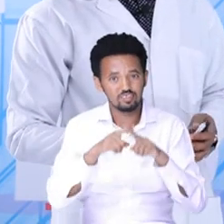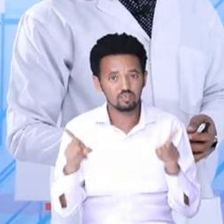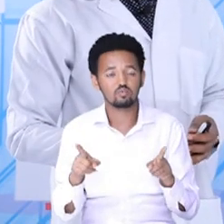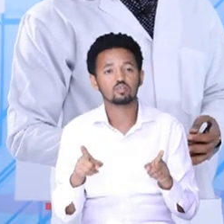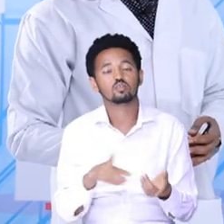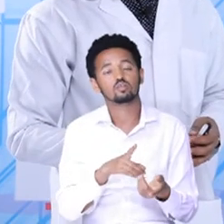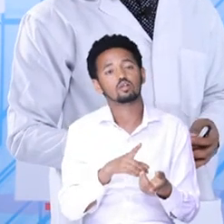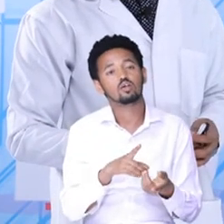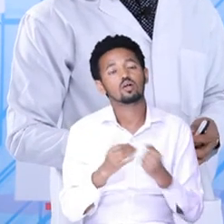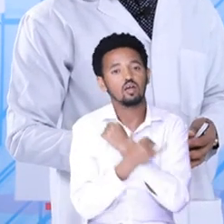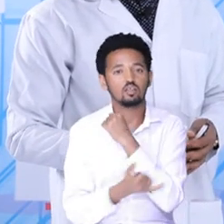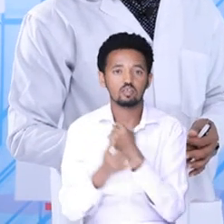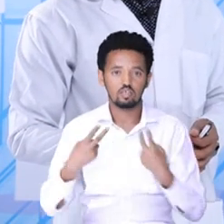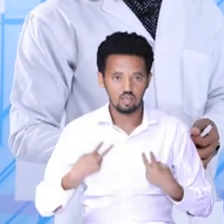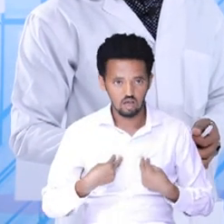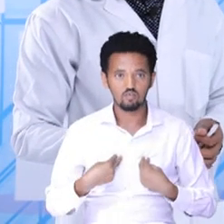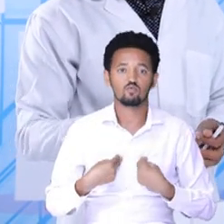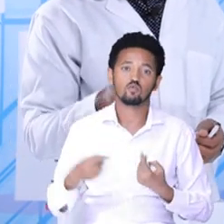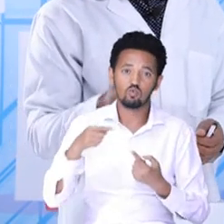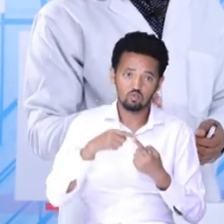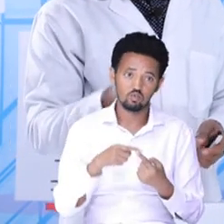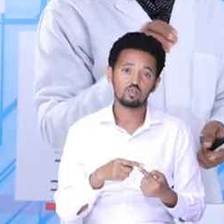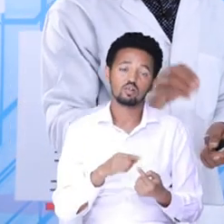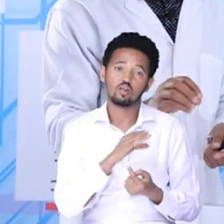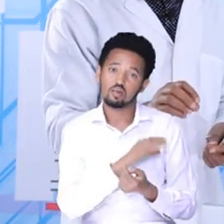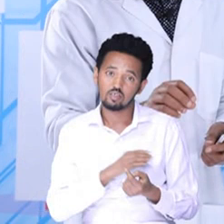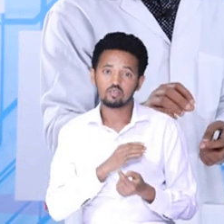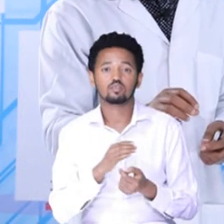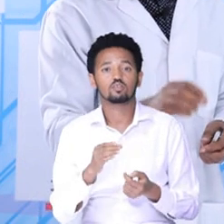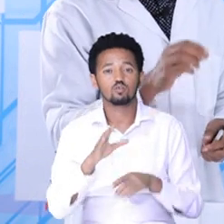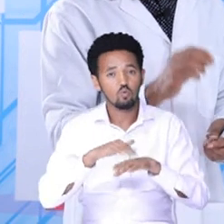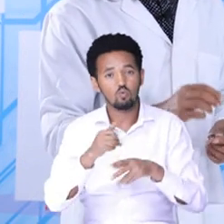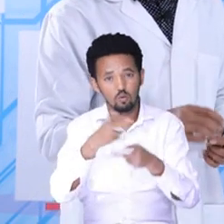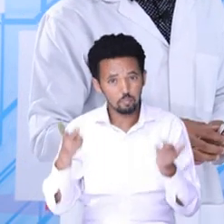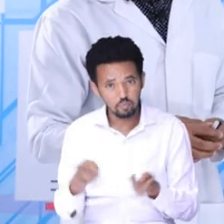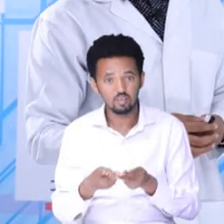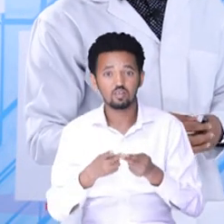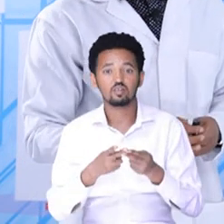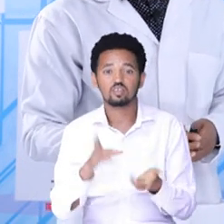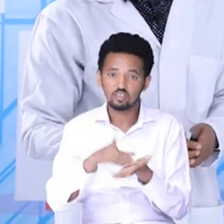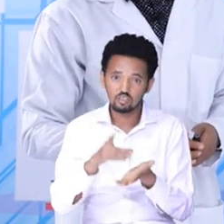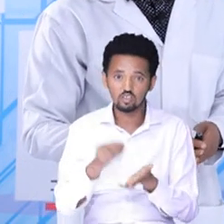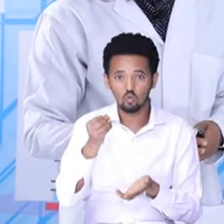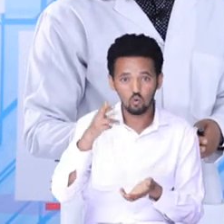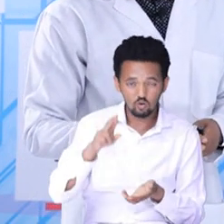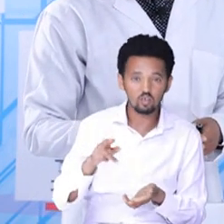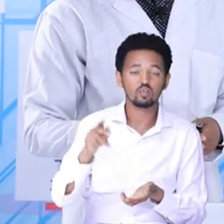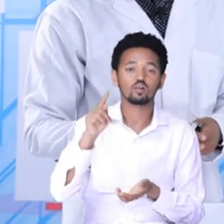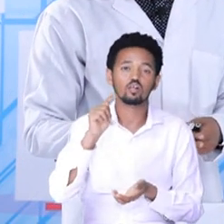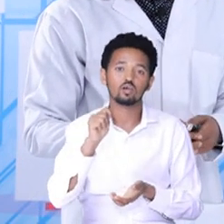Different countries have their own criteria in order to call places, cities or